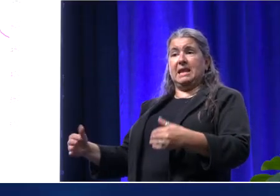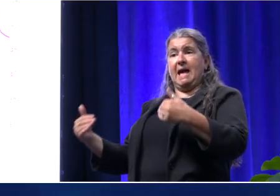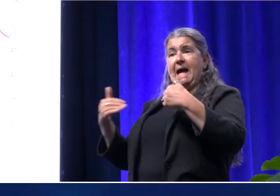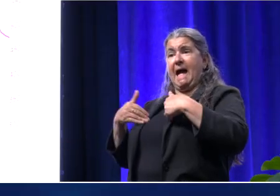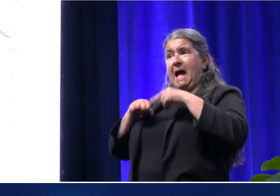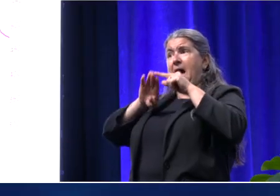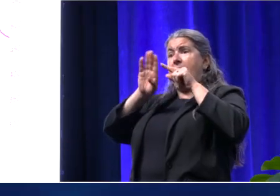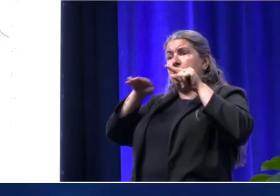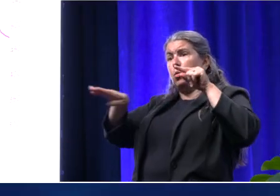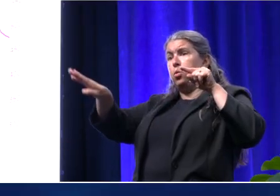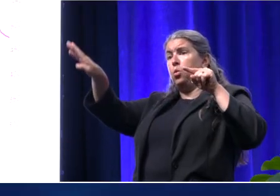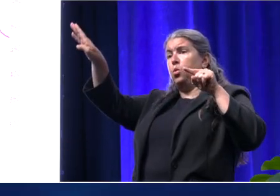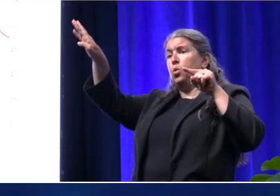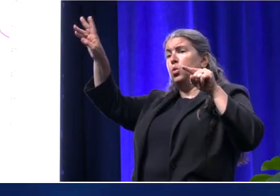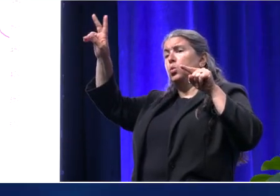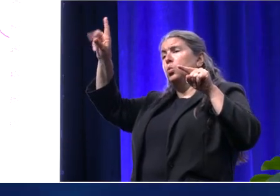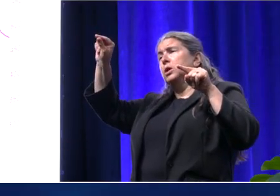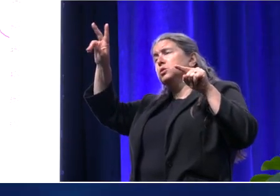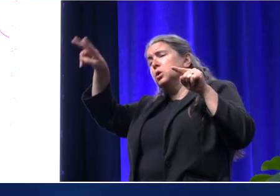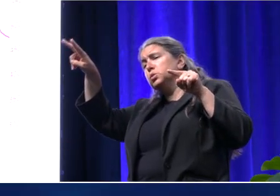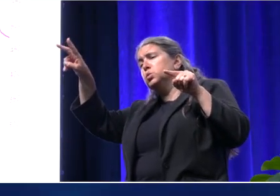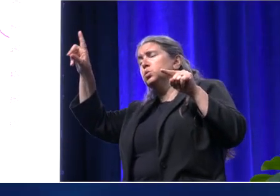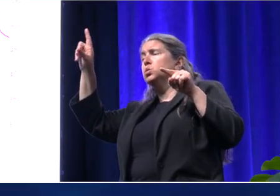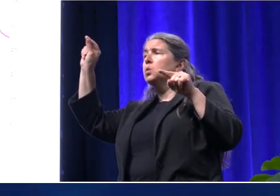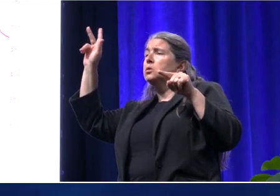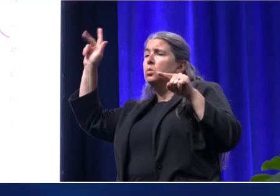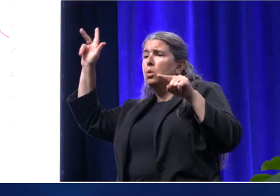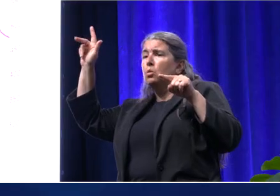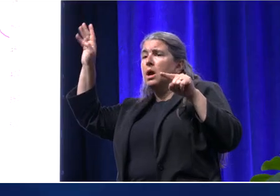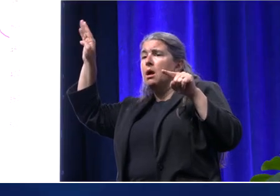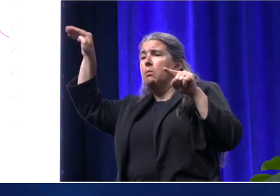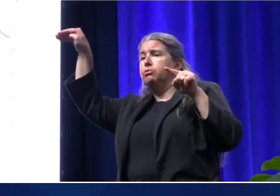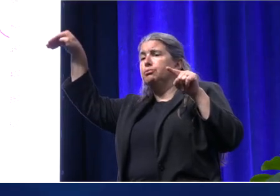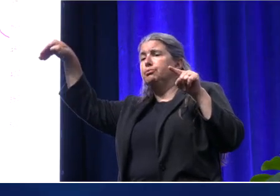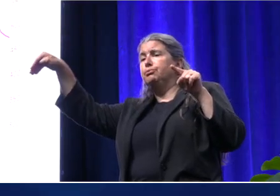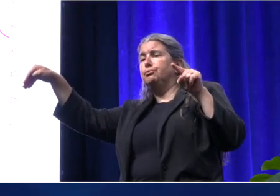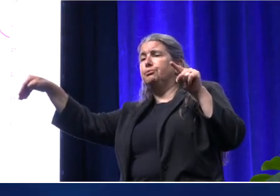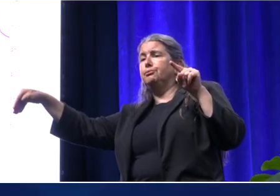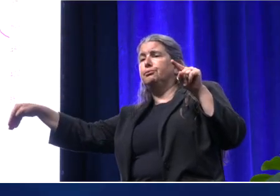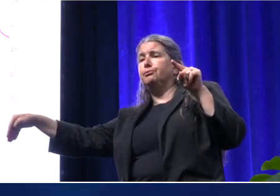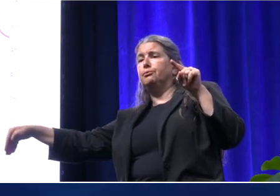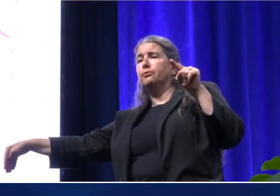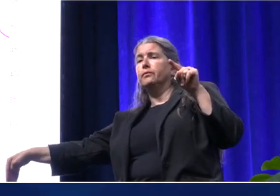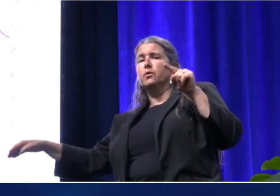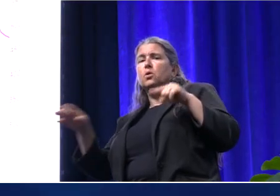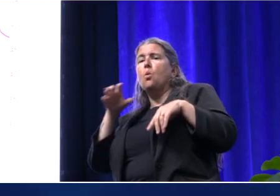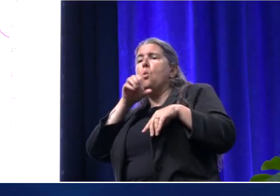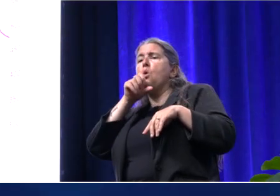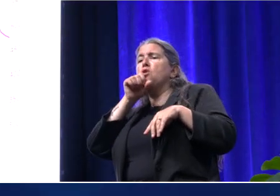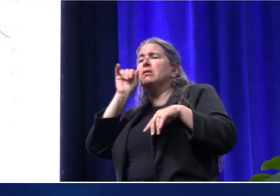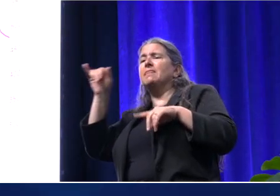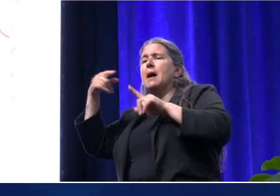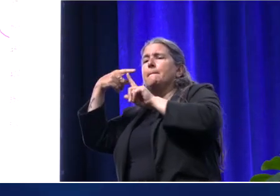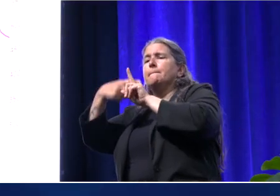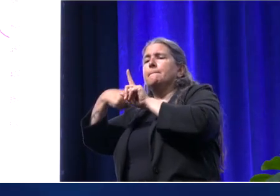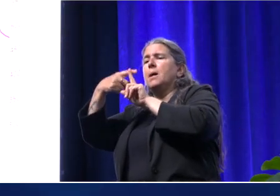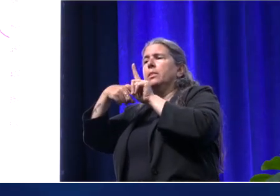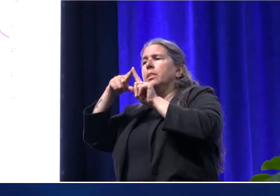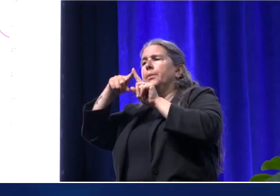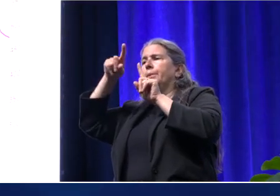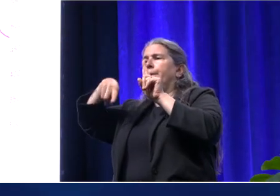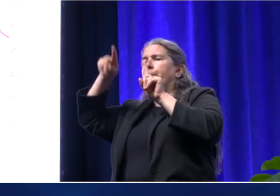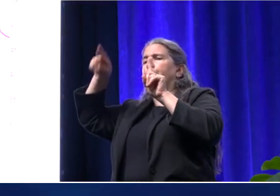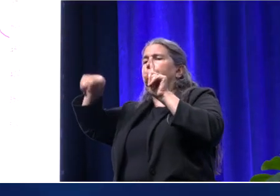late 2022, 23, and have been on a steady decline since then. The orange is kind of the monthly noise in overdose deaths,